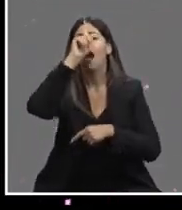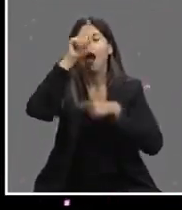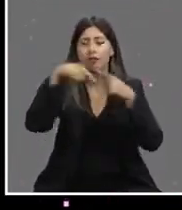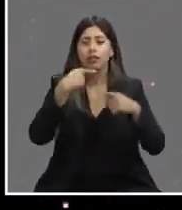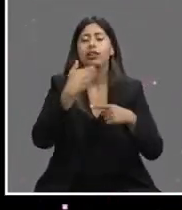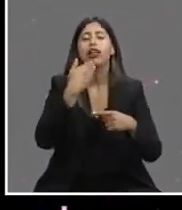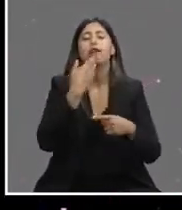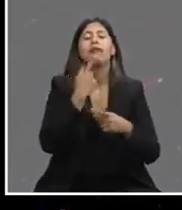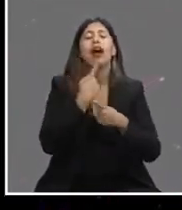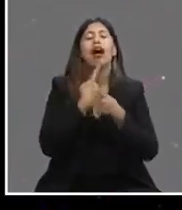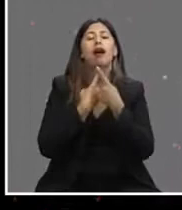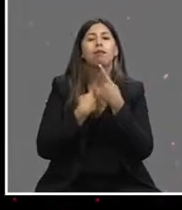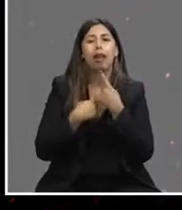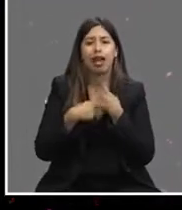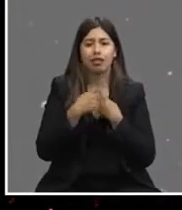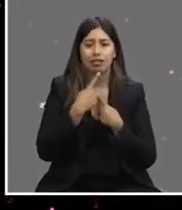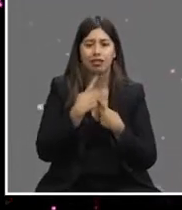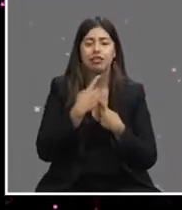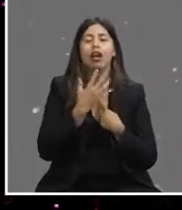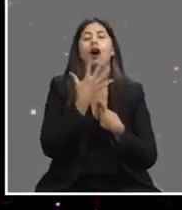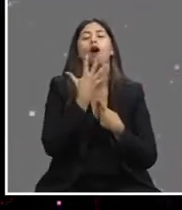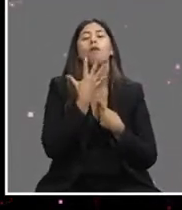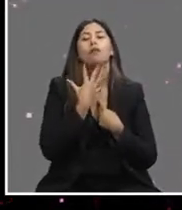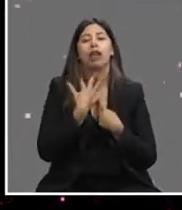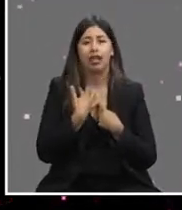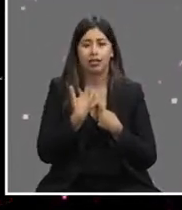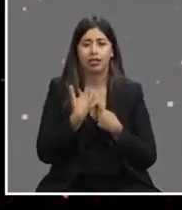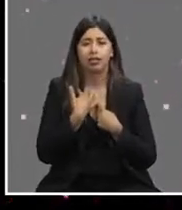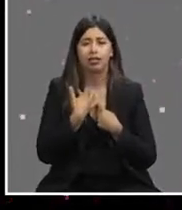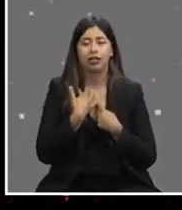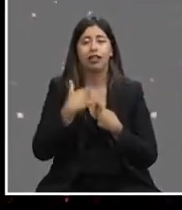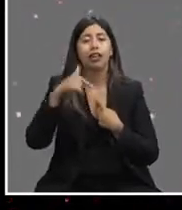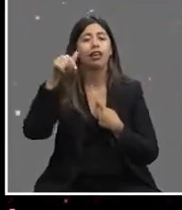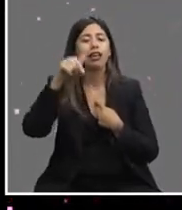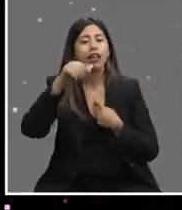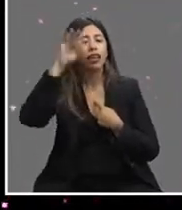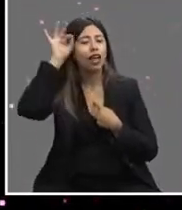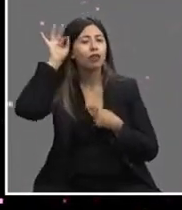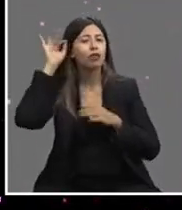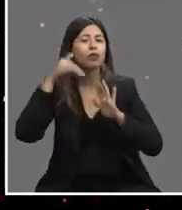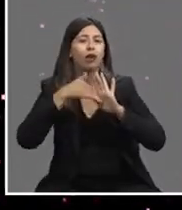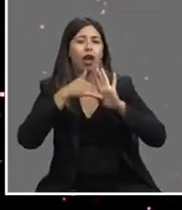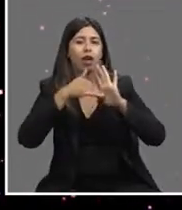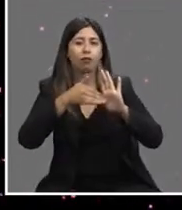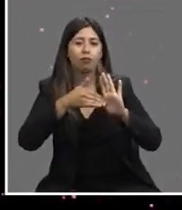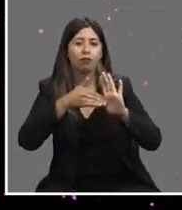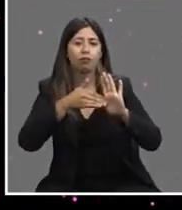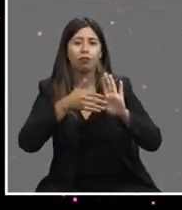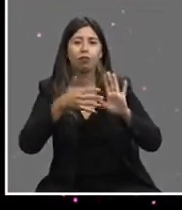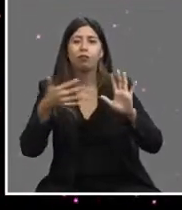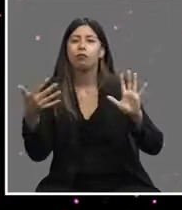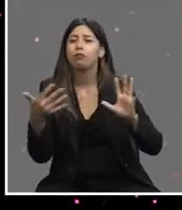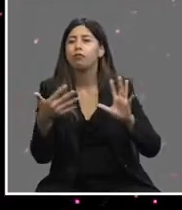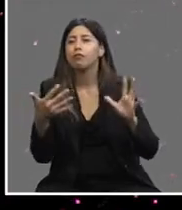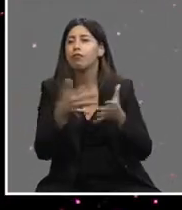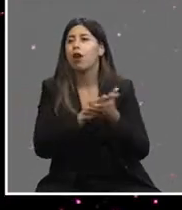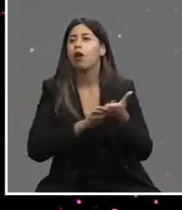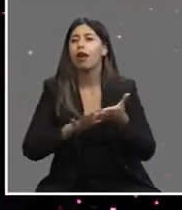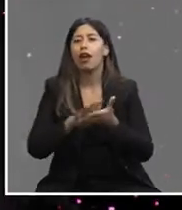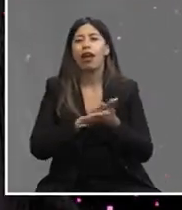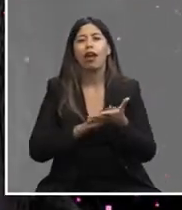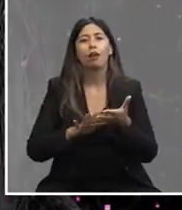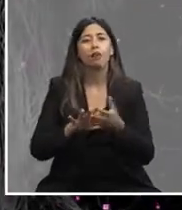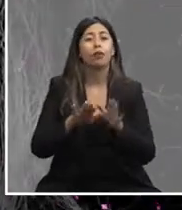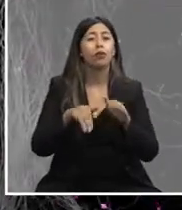are constantly exposed to the same level of stimulation, let's say the same salary, the same car, the same phone, the same